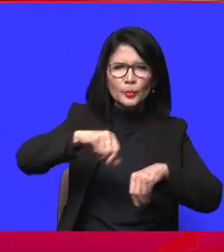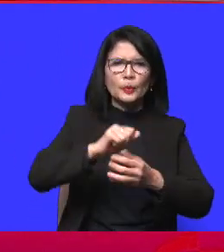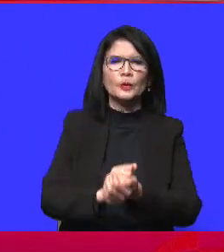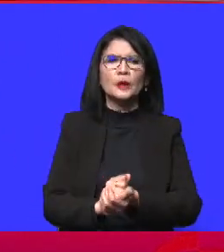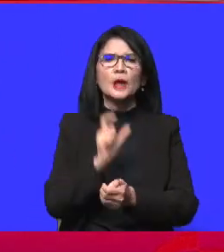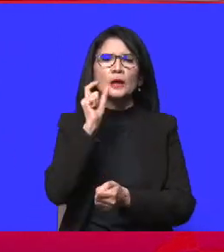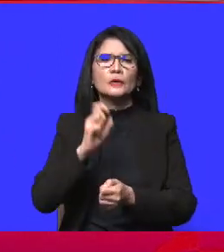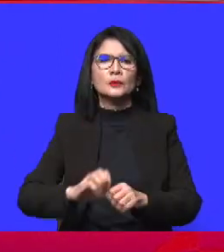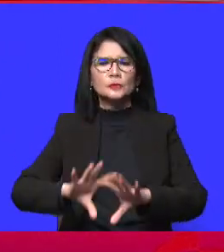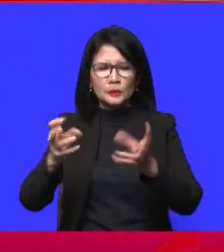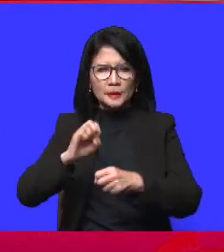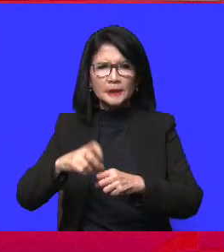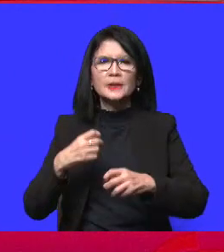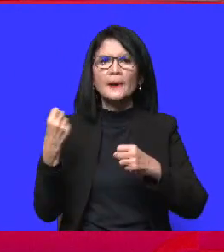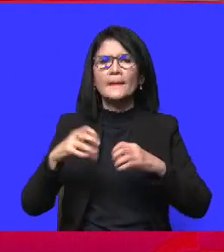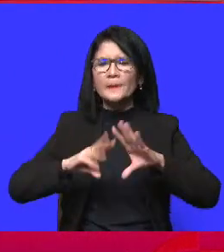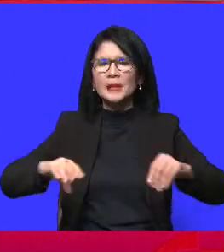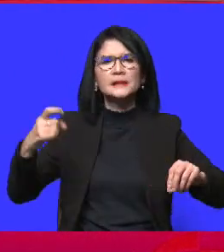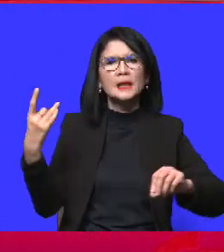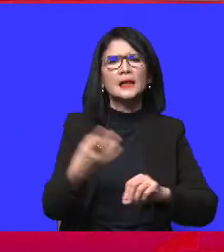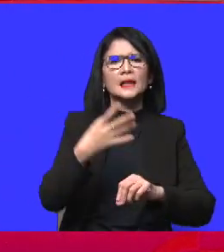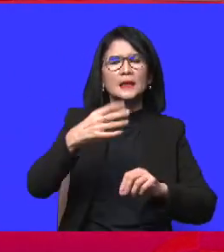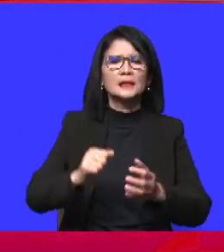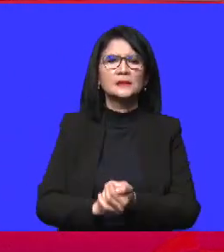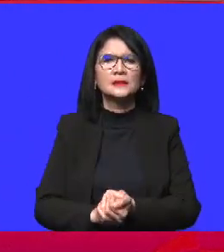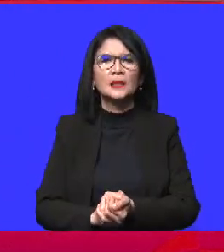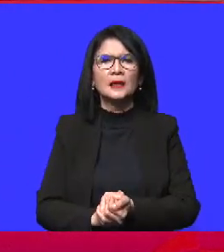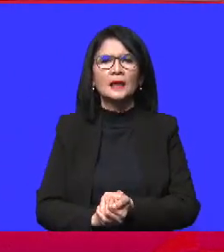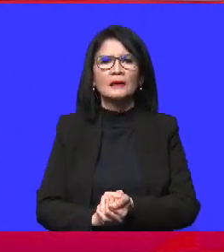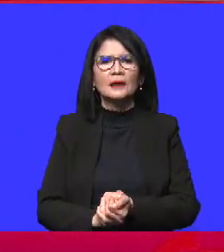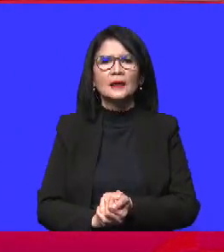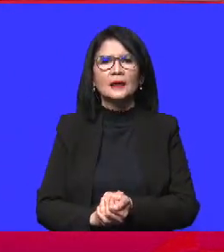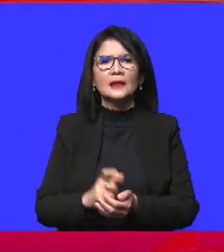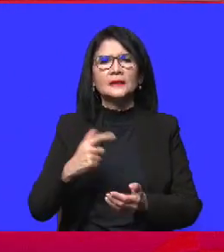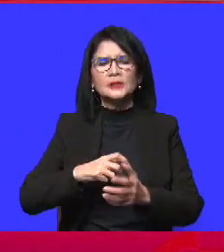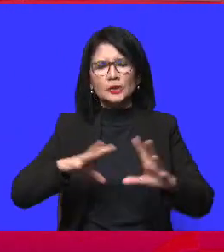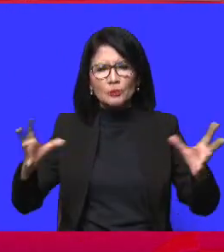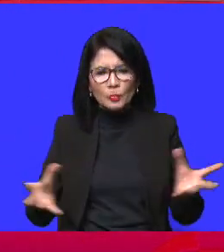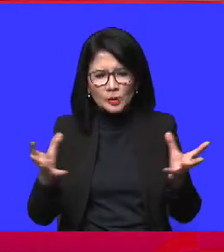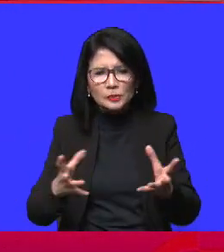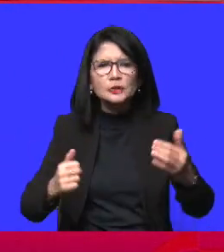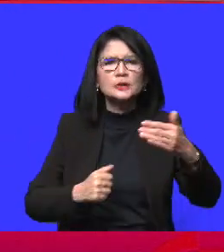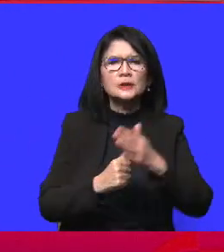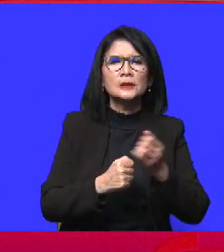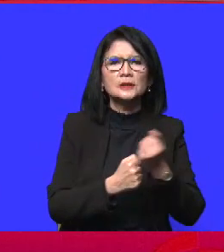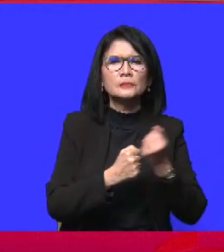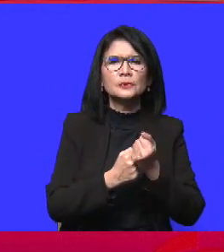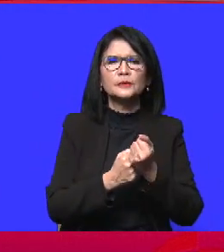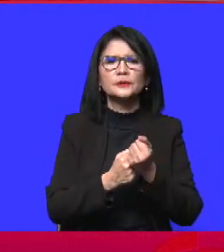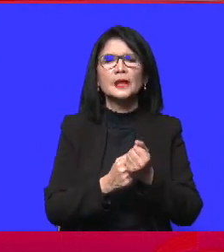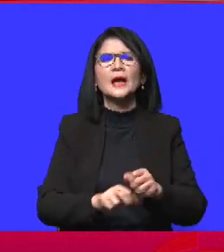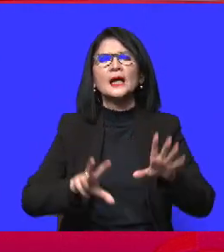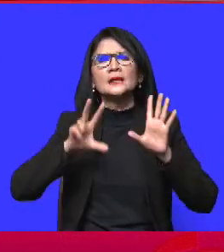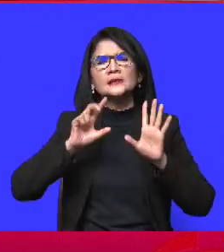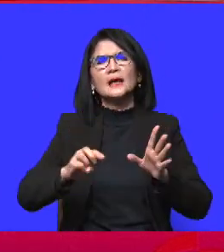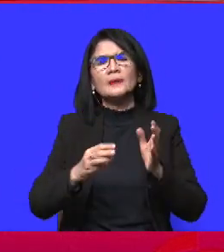EU, we are working hard to address the global consequences of this war, and that's why we are mobilizing financial support of 8 billion euros to